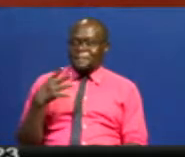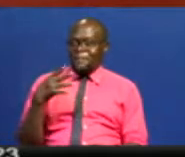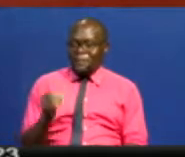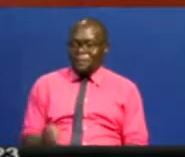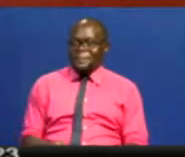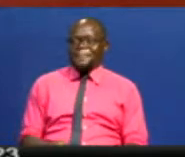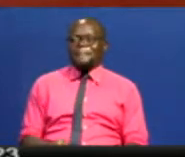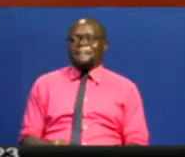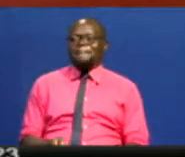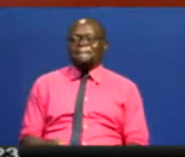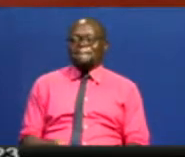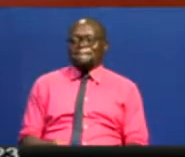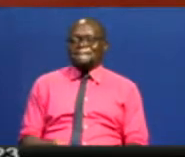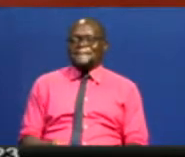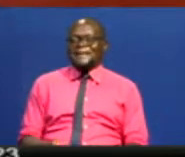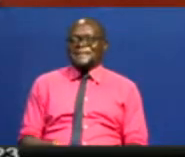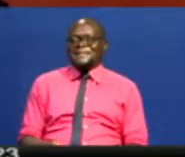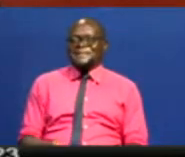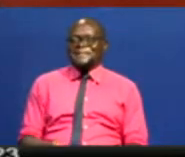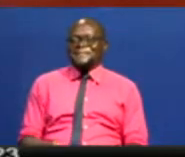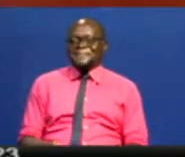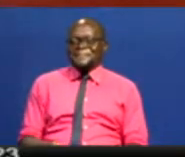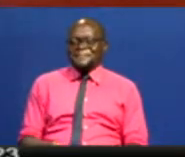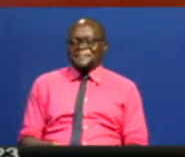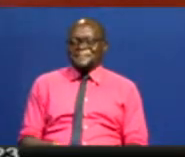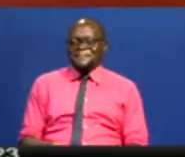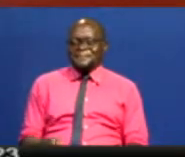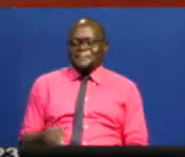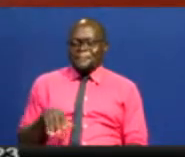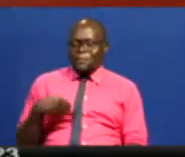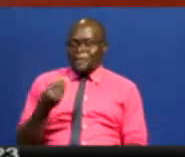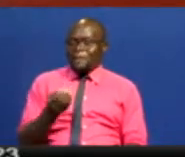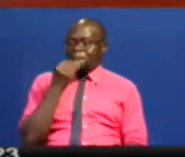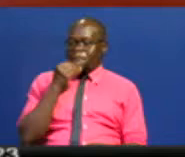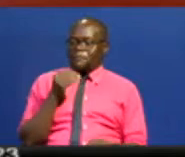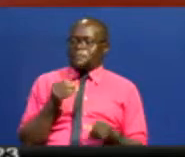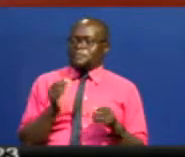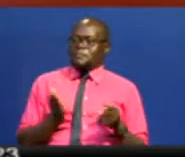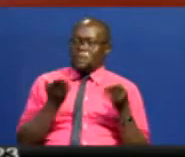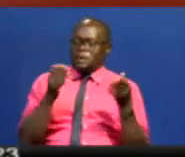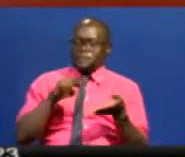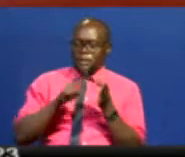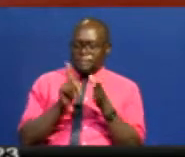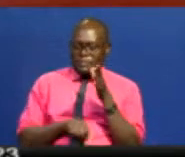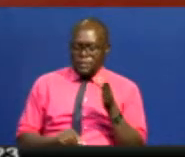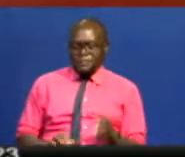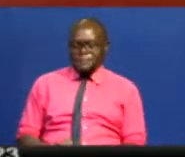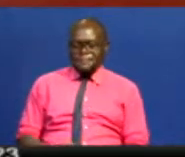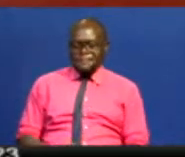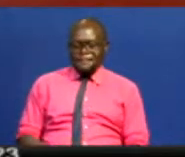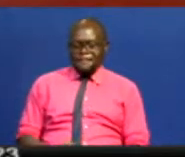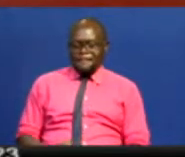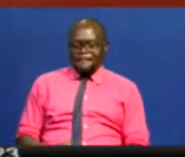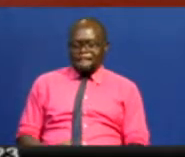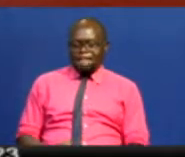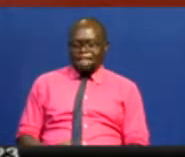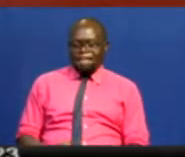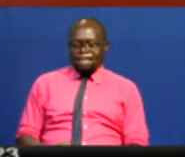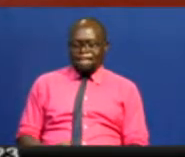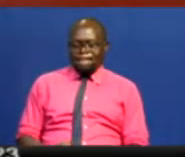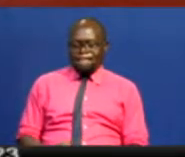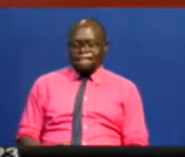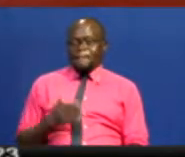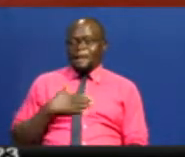hungry, or where we give food donation, then it means, Mr. Speaker,